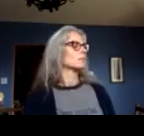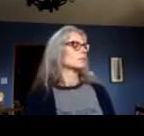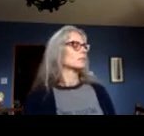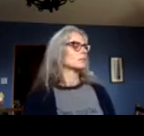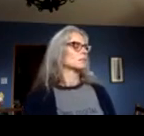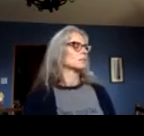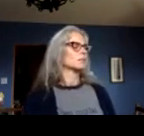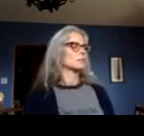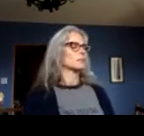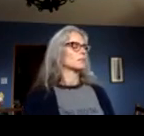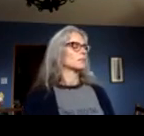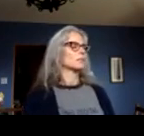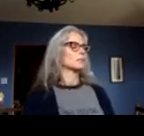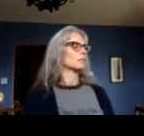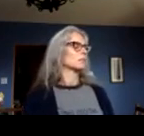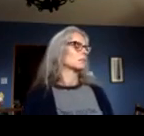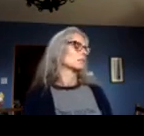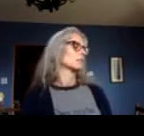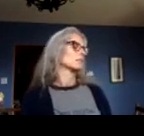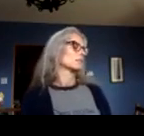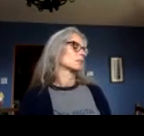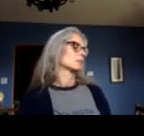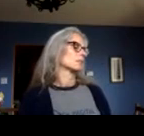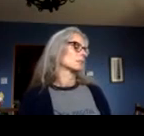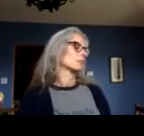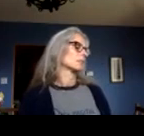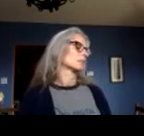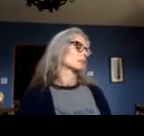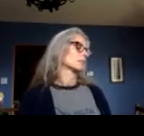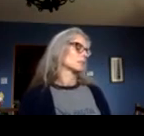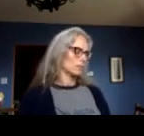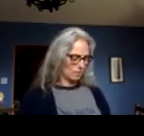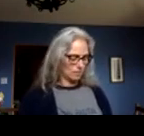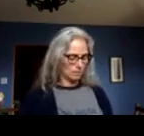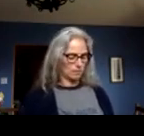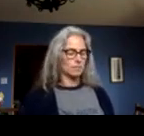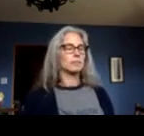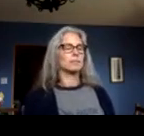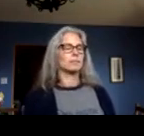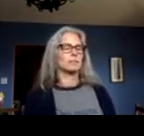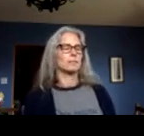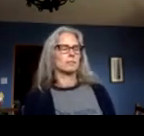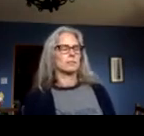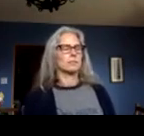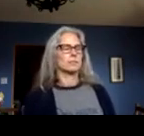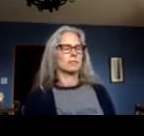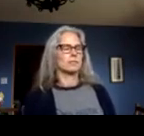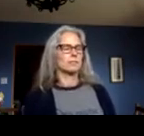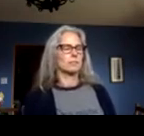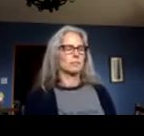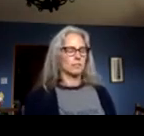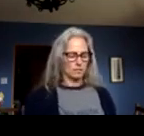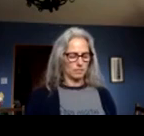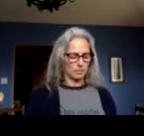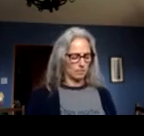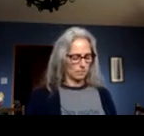I don't want everybody to see it yet. I'm not done with that assignment yet. I can also save it as a draft. And that's again, going to be under a little down arrow. It's not, super obvious without looking for that